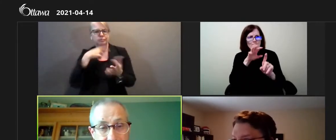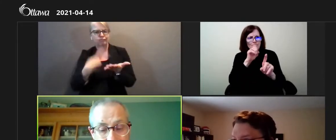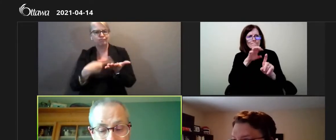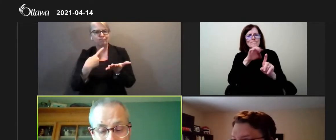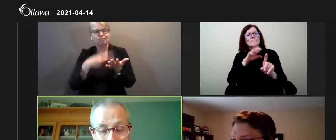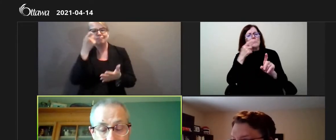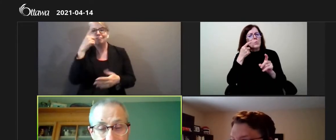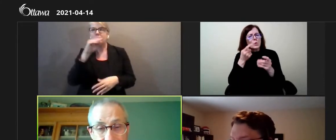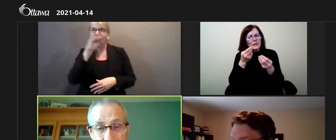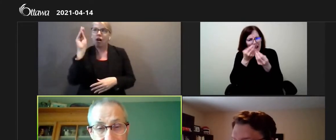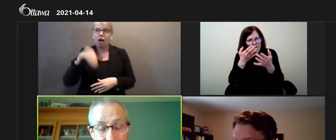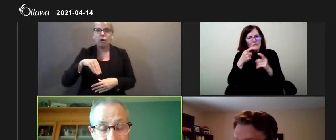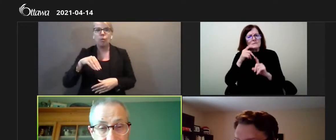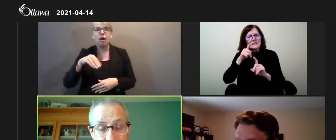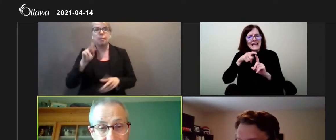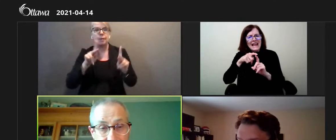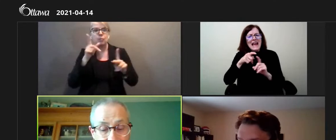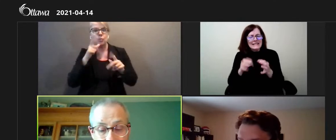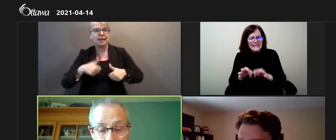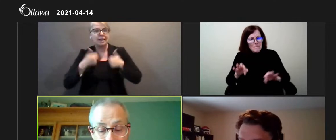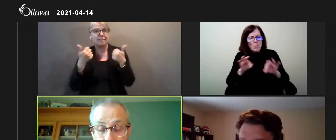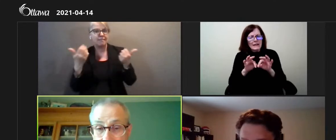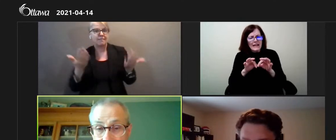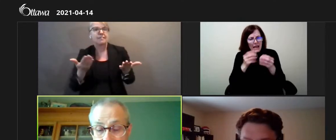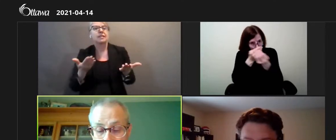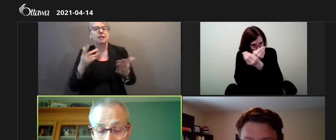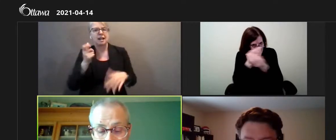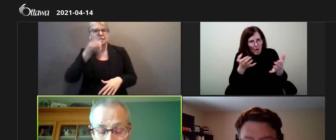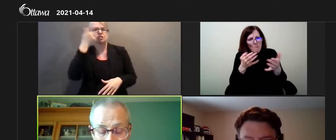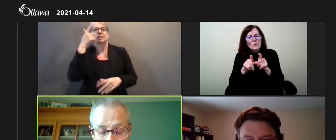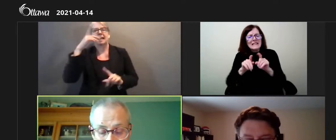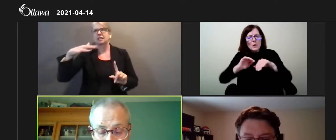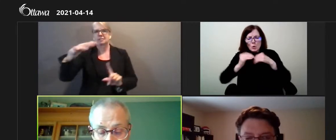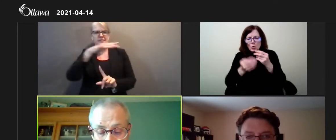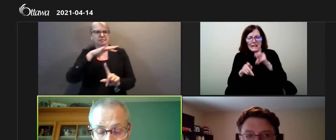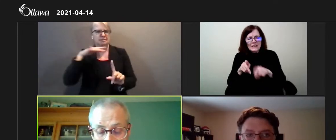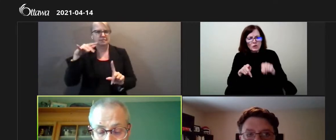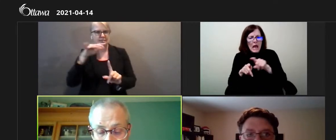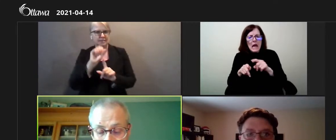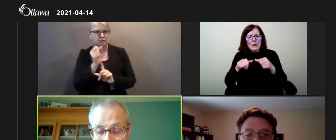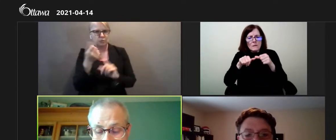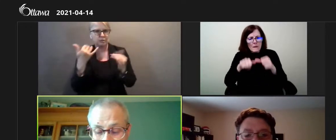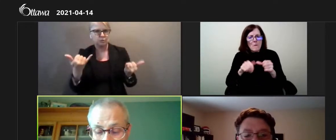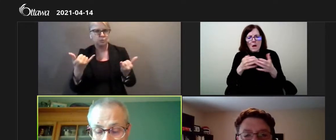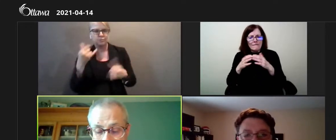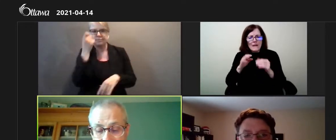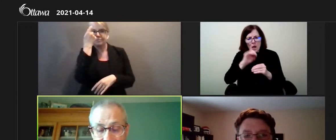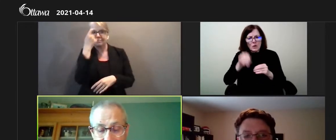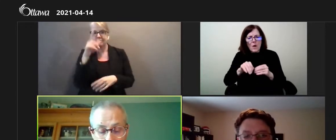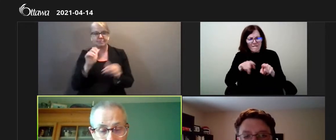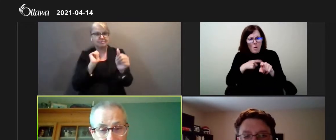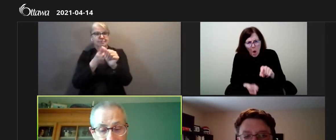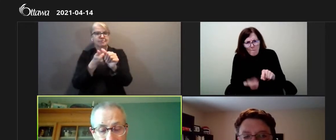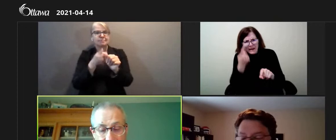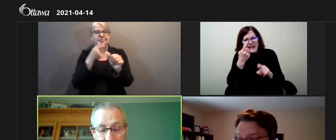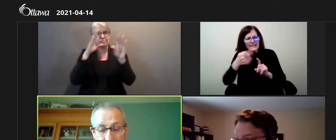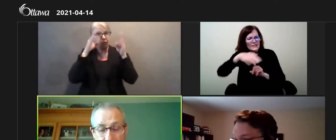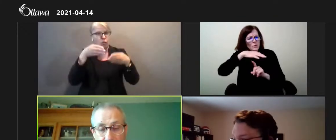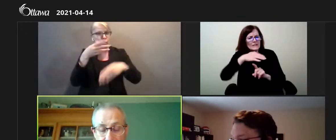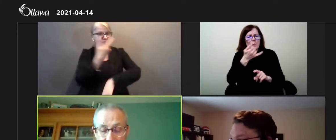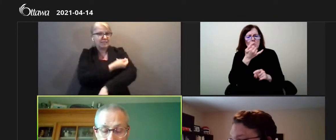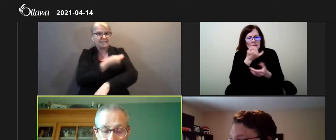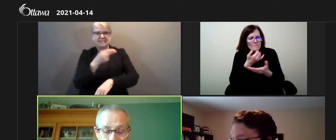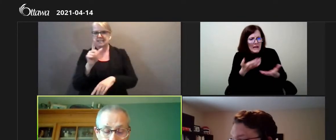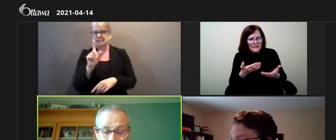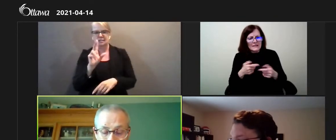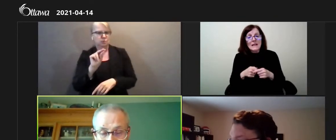residents understand the current situation. While today's update is not vaccine focused, I do want